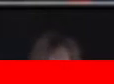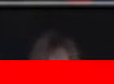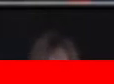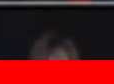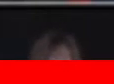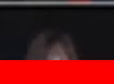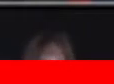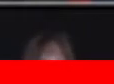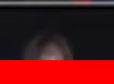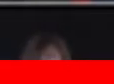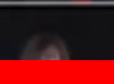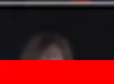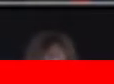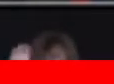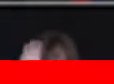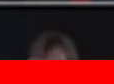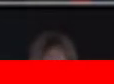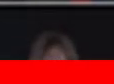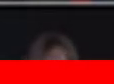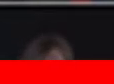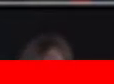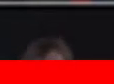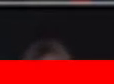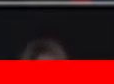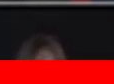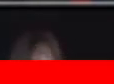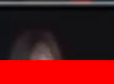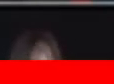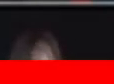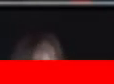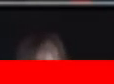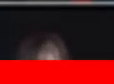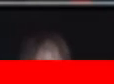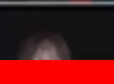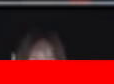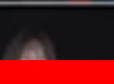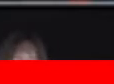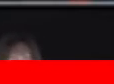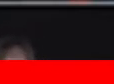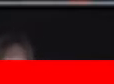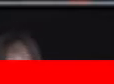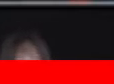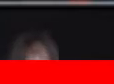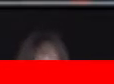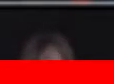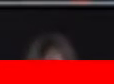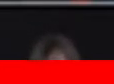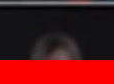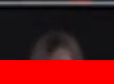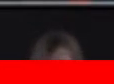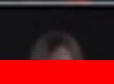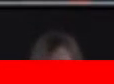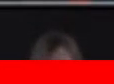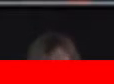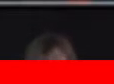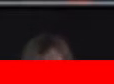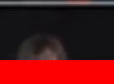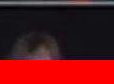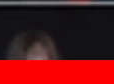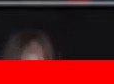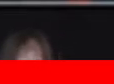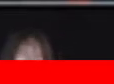costs associated with energy and property tax bills. The additional resources we are making available for affected businesses today is why we